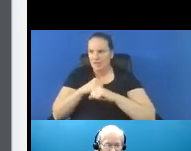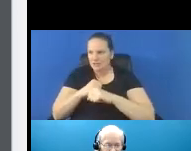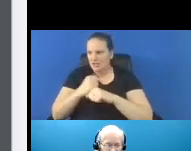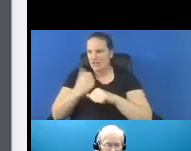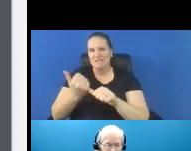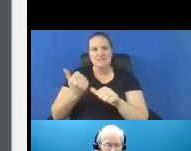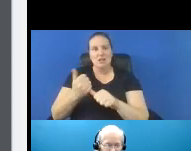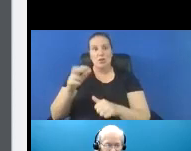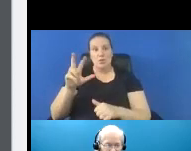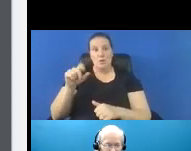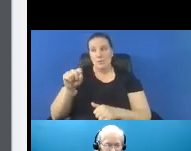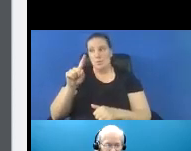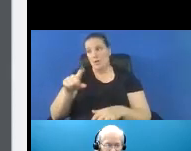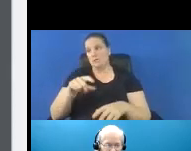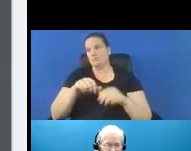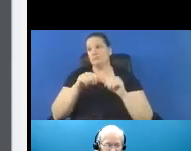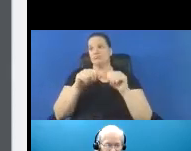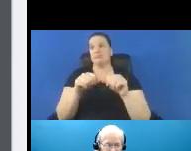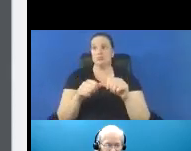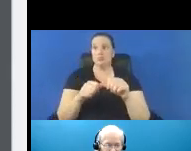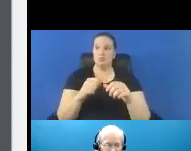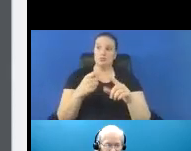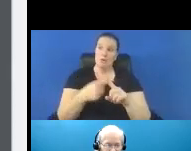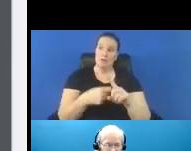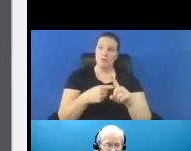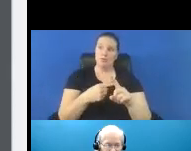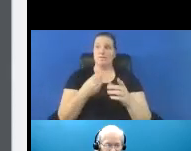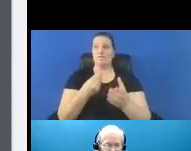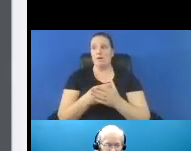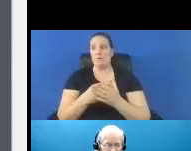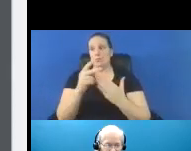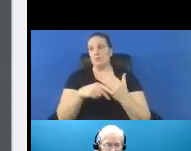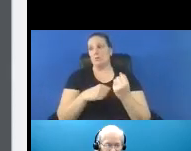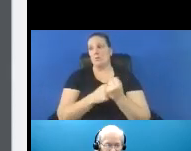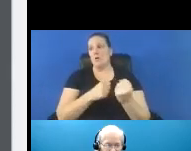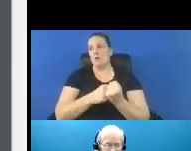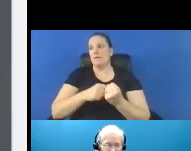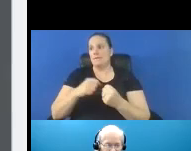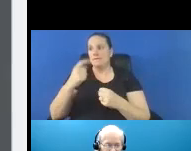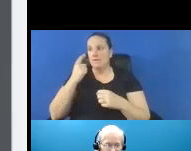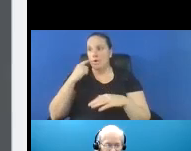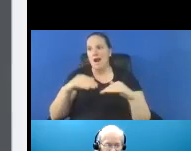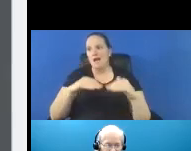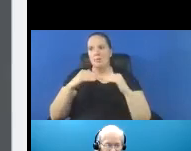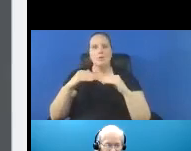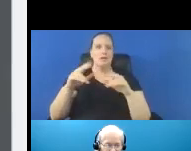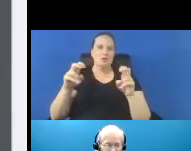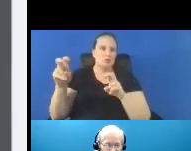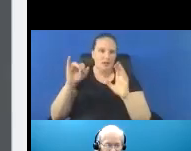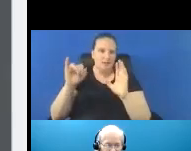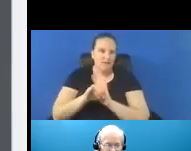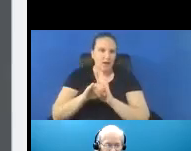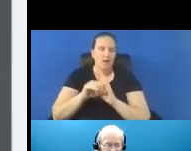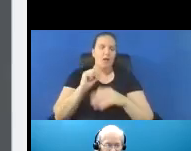3.1, continue renter assistant fund programs, support, identify where there are fund distribution equity issues, and